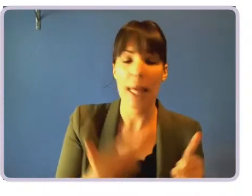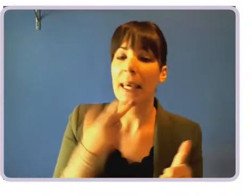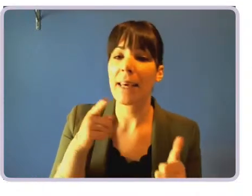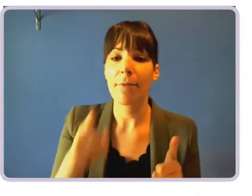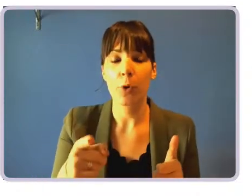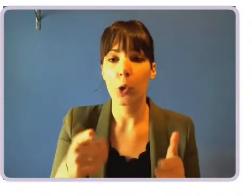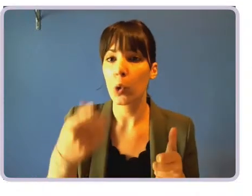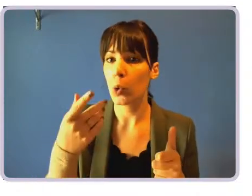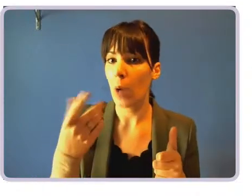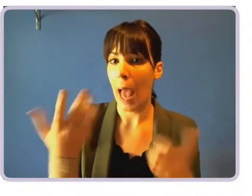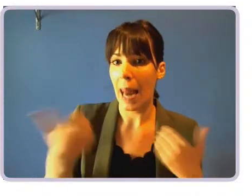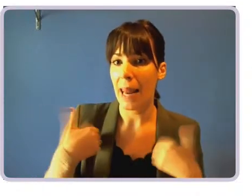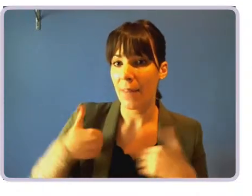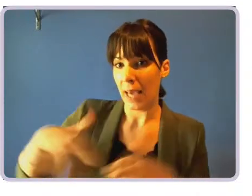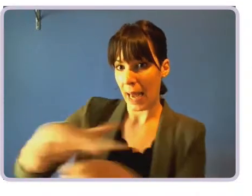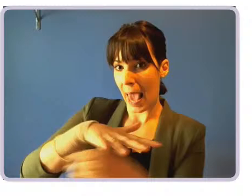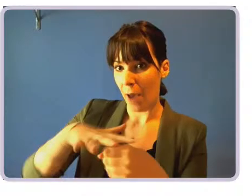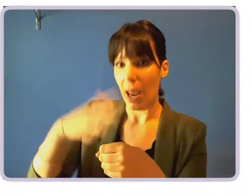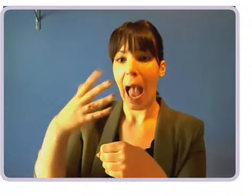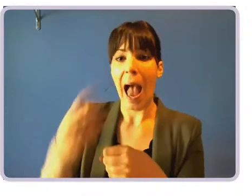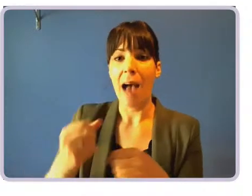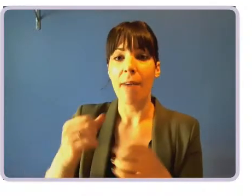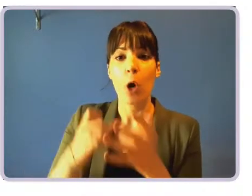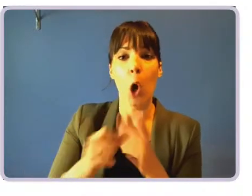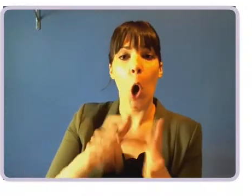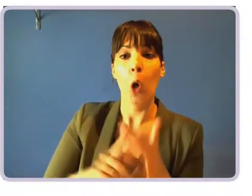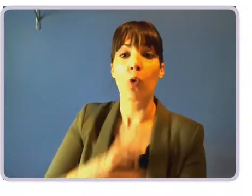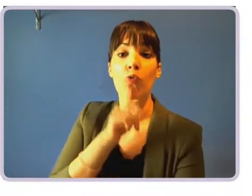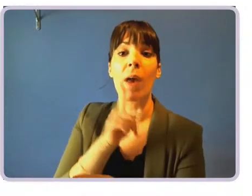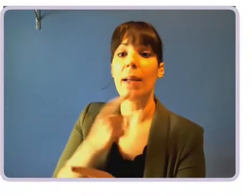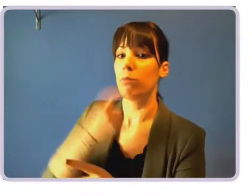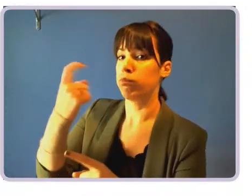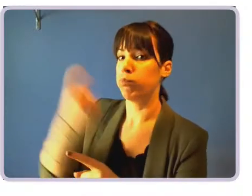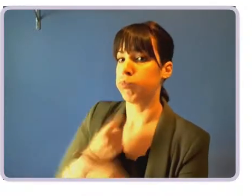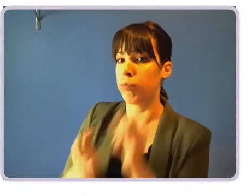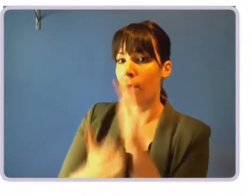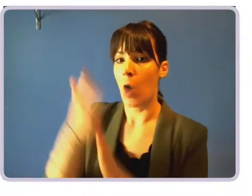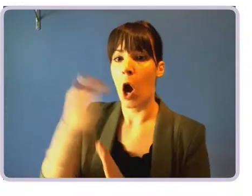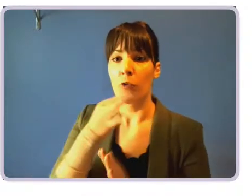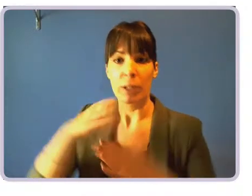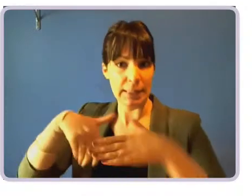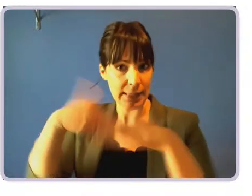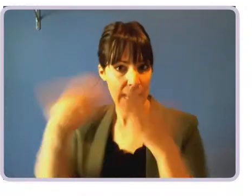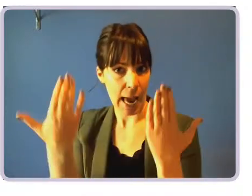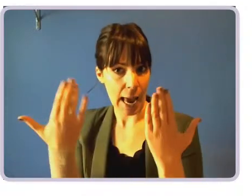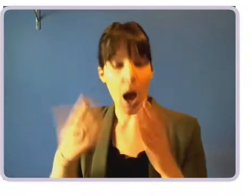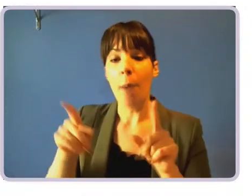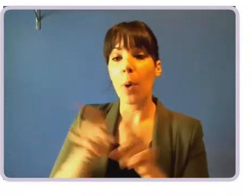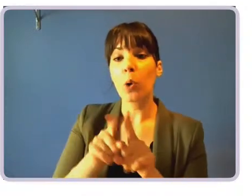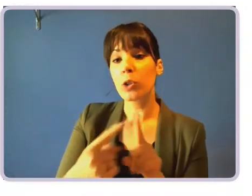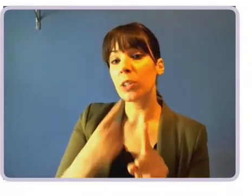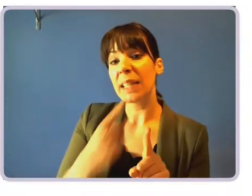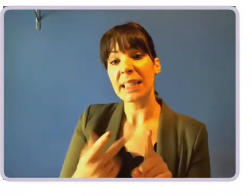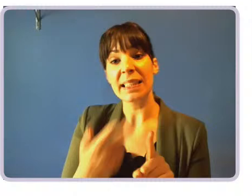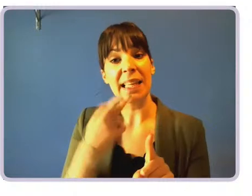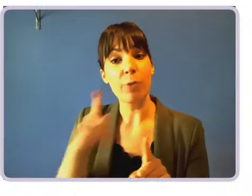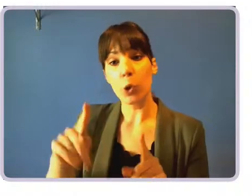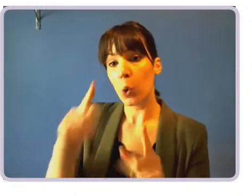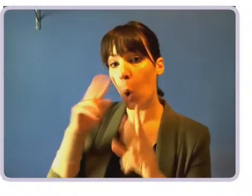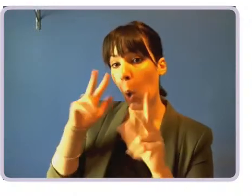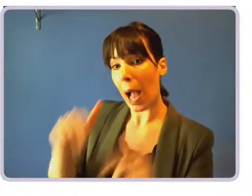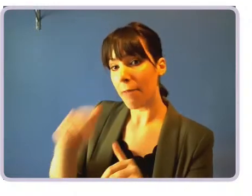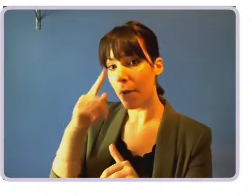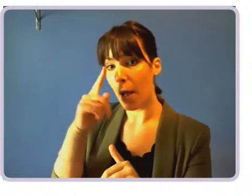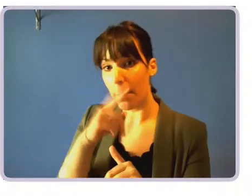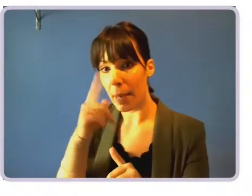day. We also state that if you care for children, are older or have a disability, you must leave